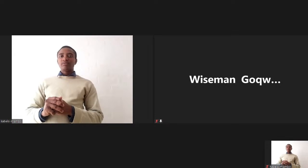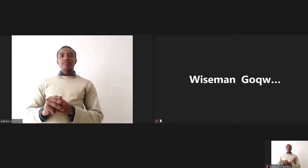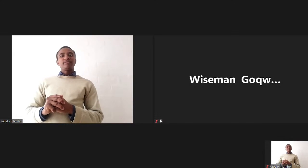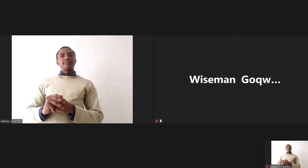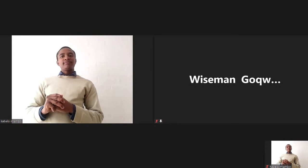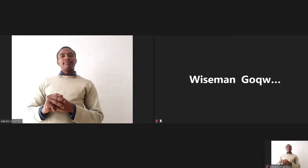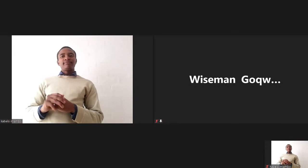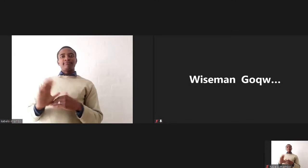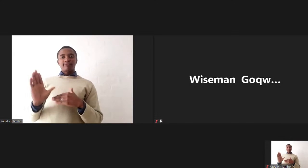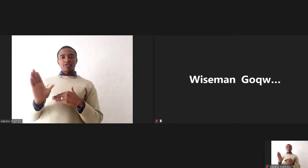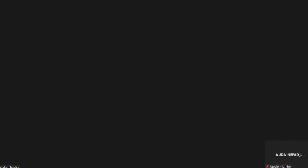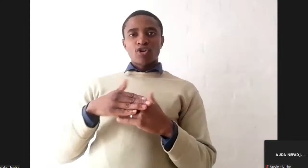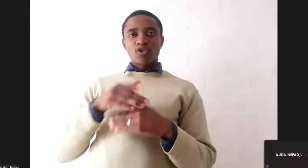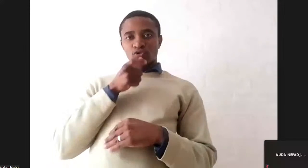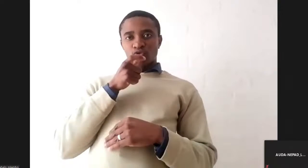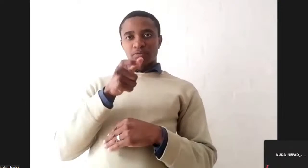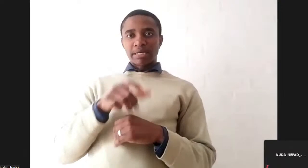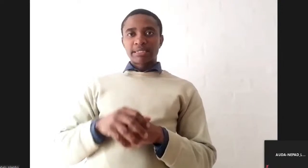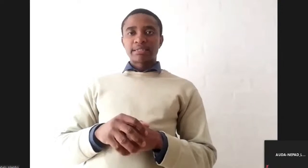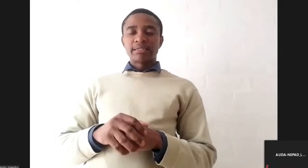closing remarks.